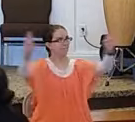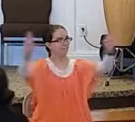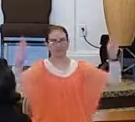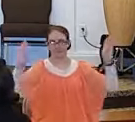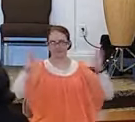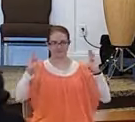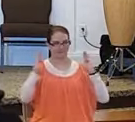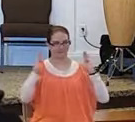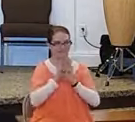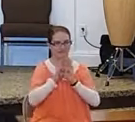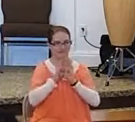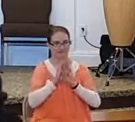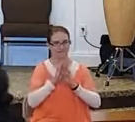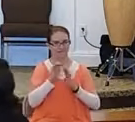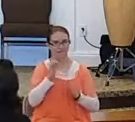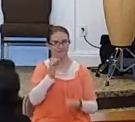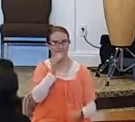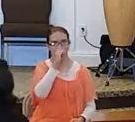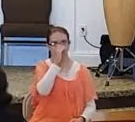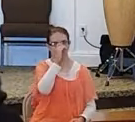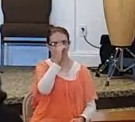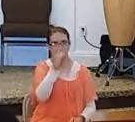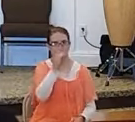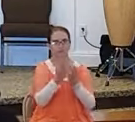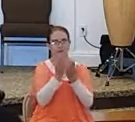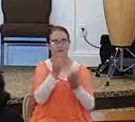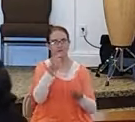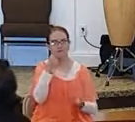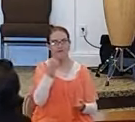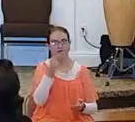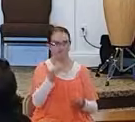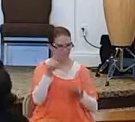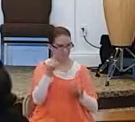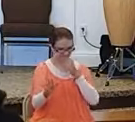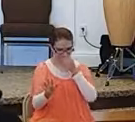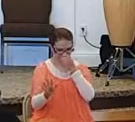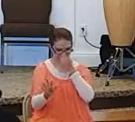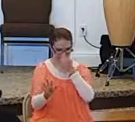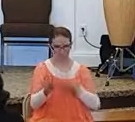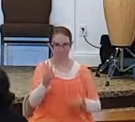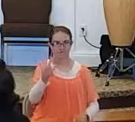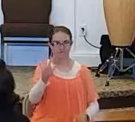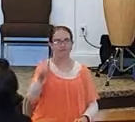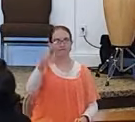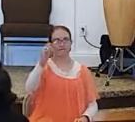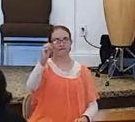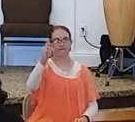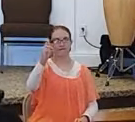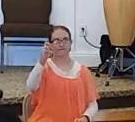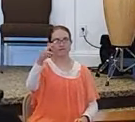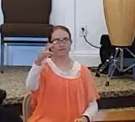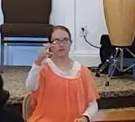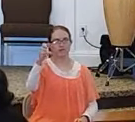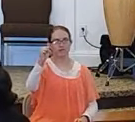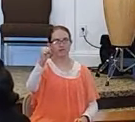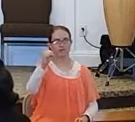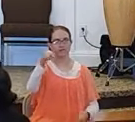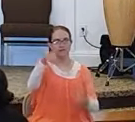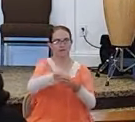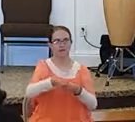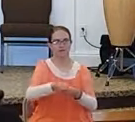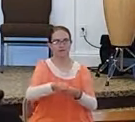porches. Amen. But the Bible said there were five porches. And in this were